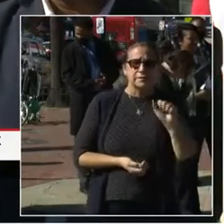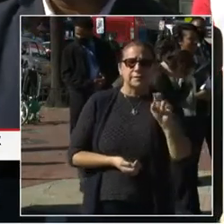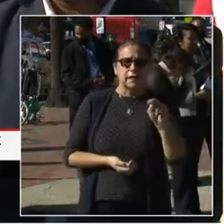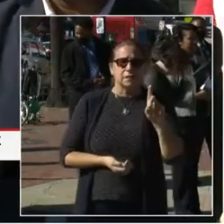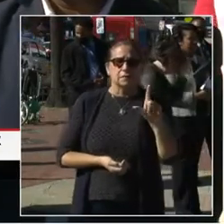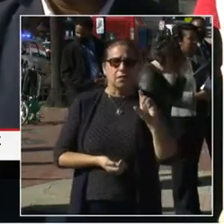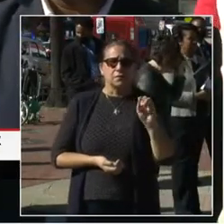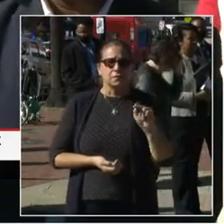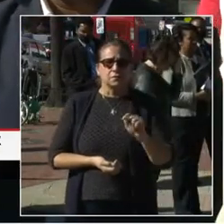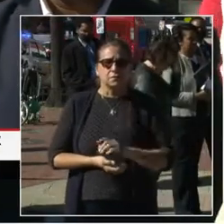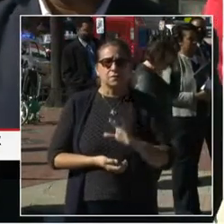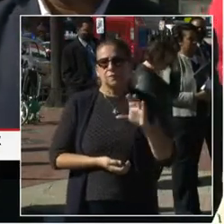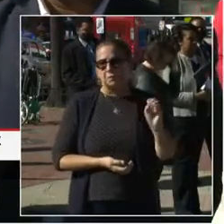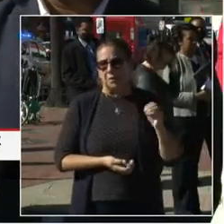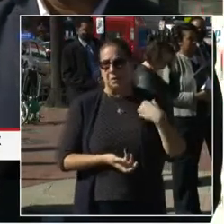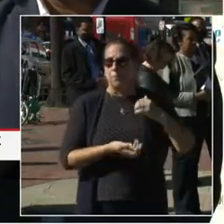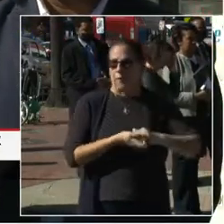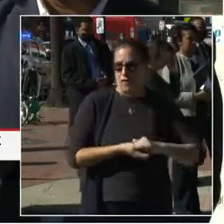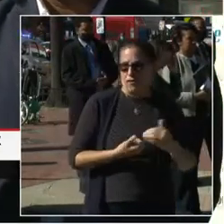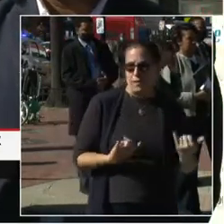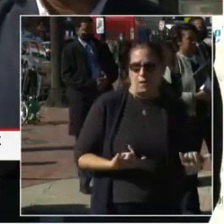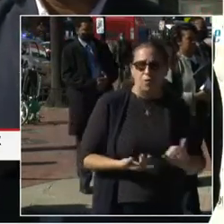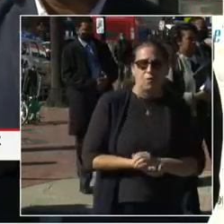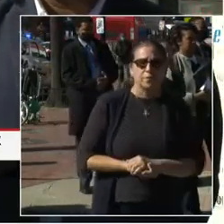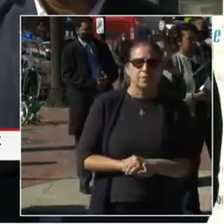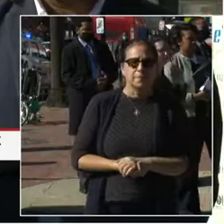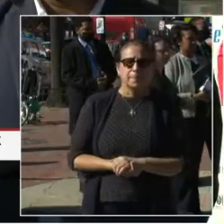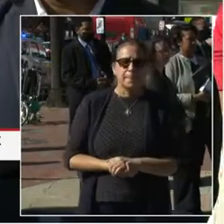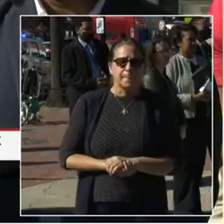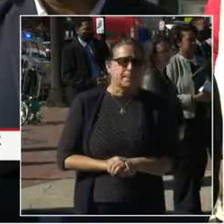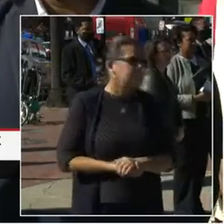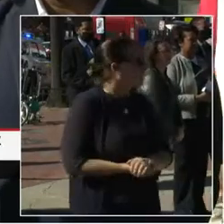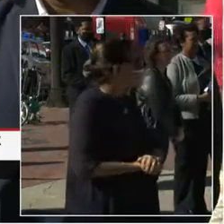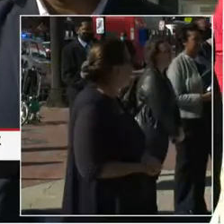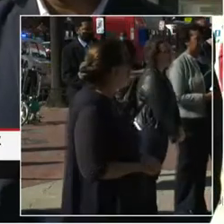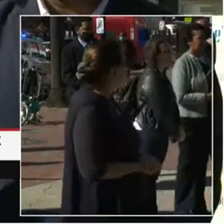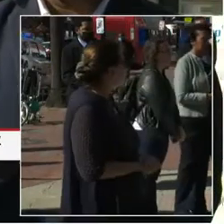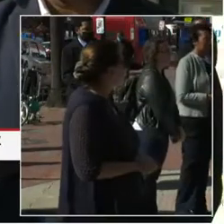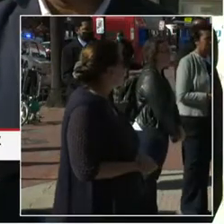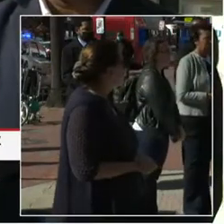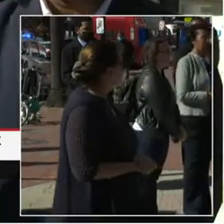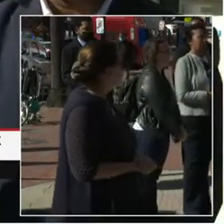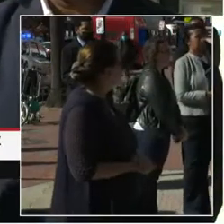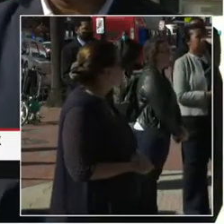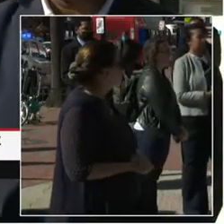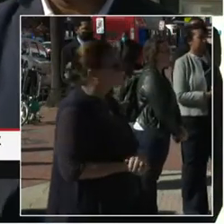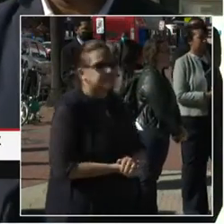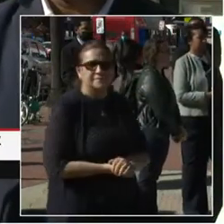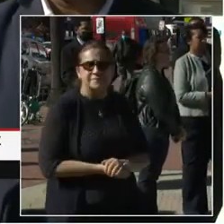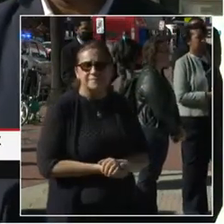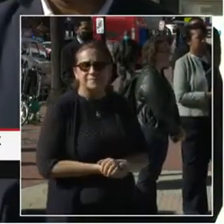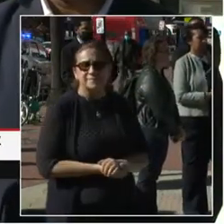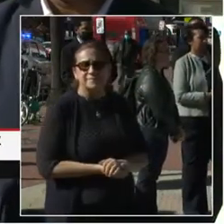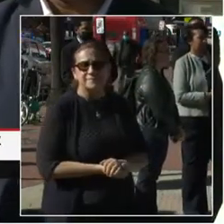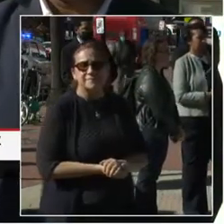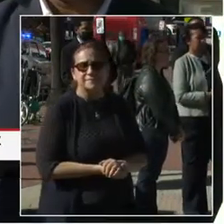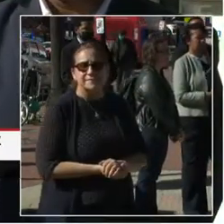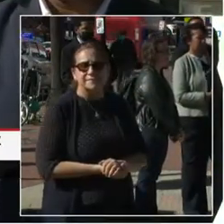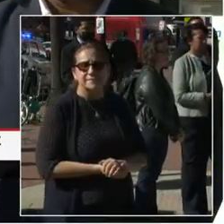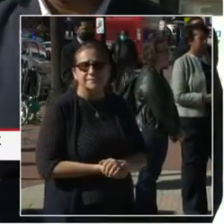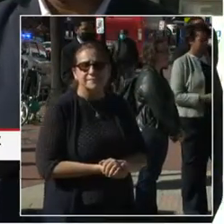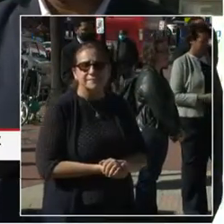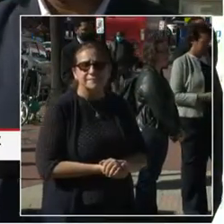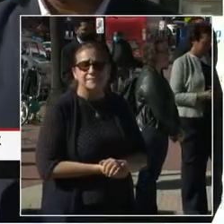Our mission, DMV Black Restaurant Week, is to help support and sustain Black-owned businesses in the food space by